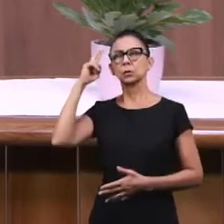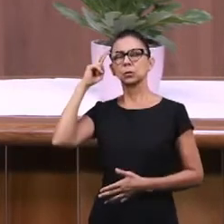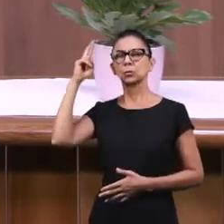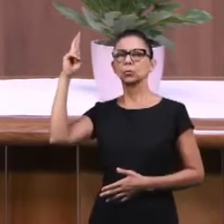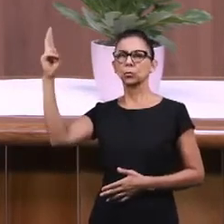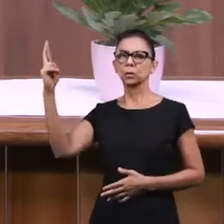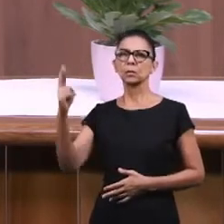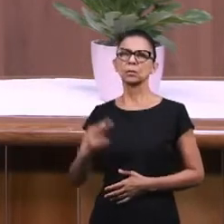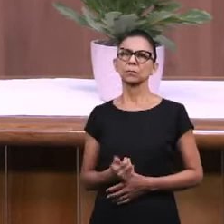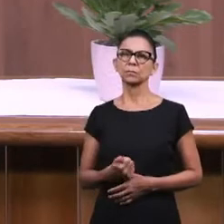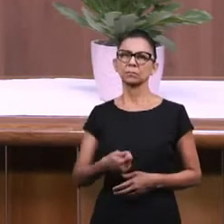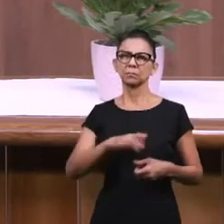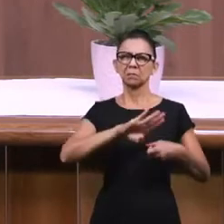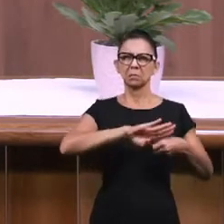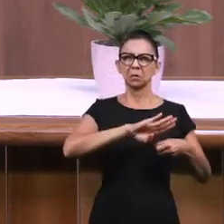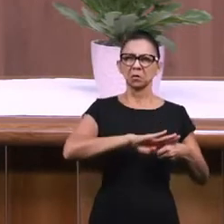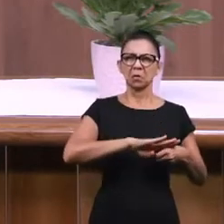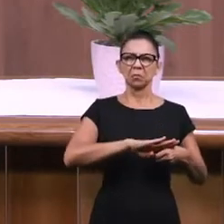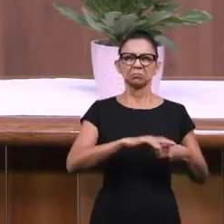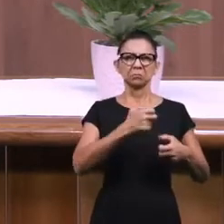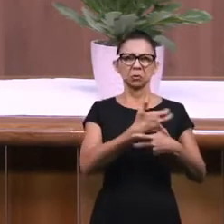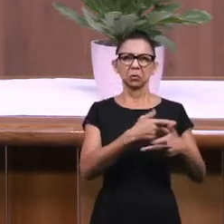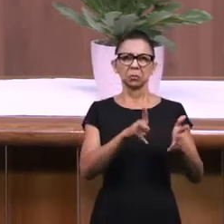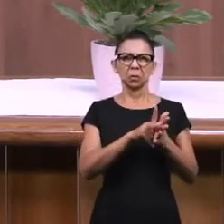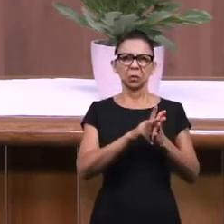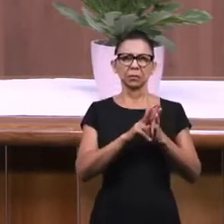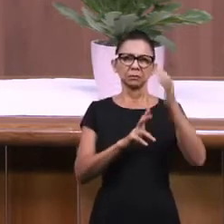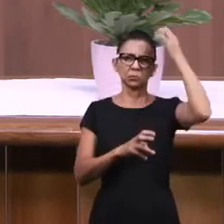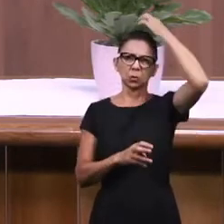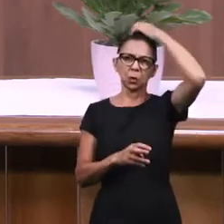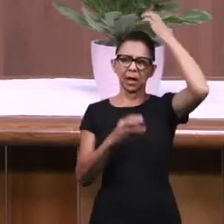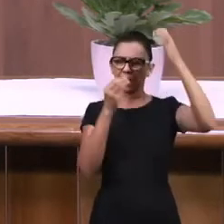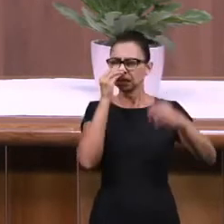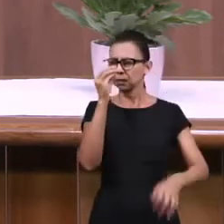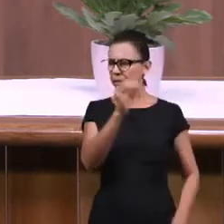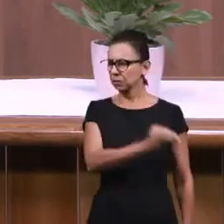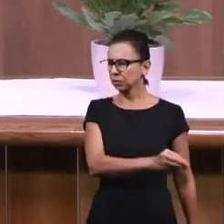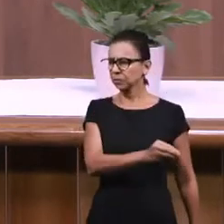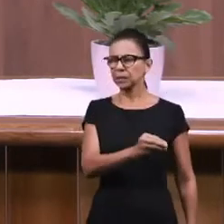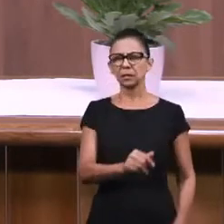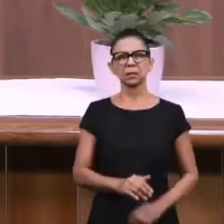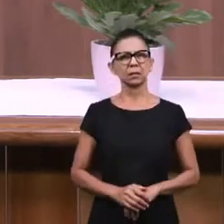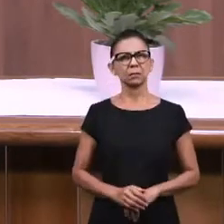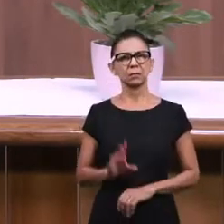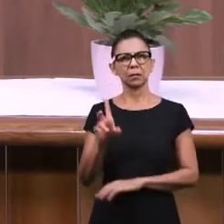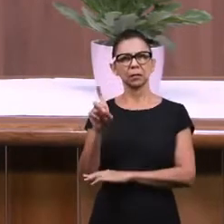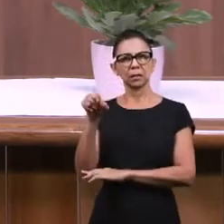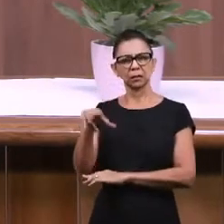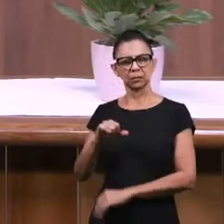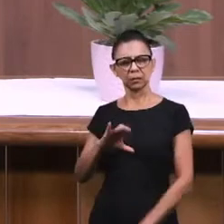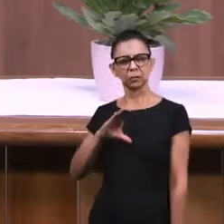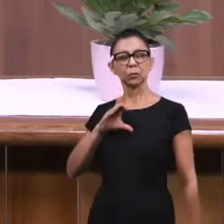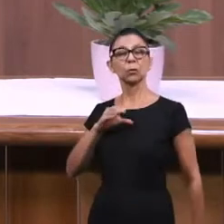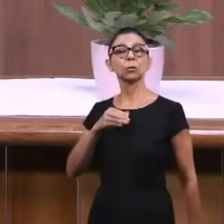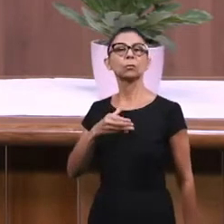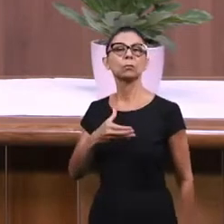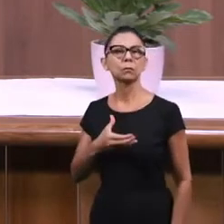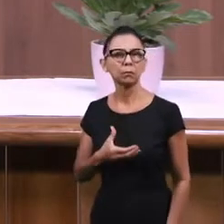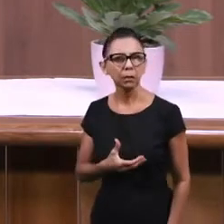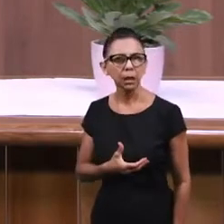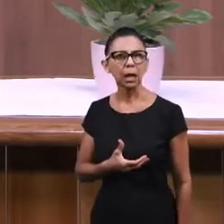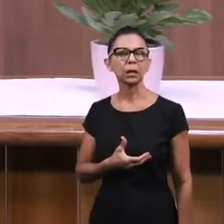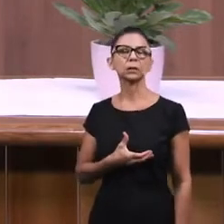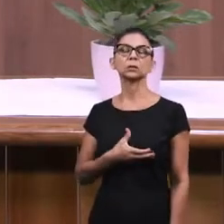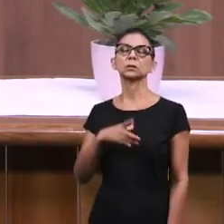the things of the Lord of instead of the things of the king of Babylon. This was a